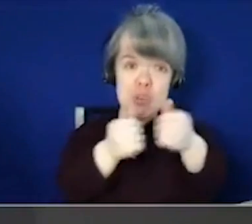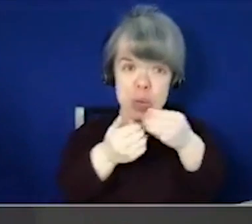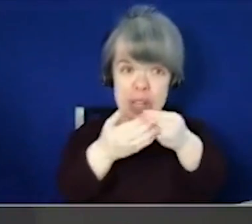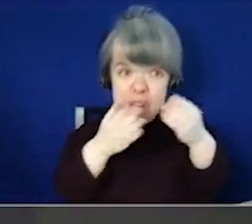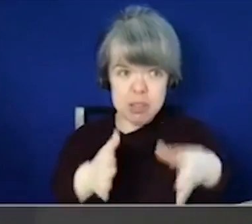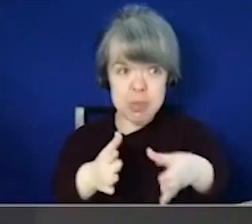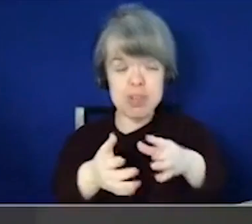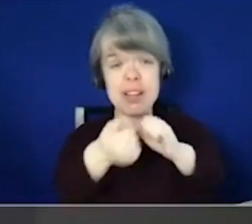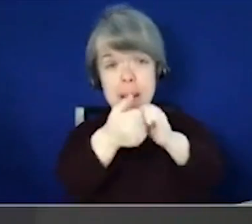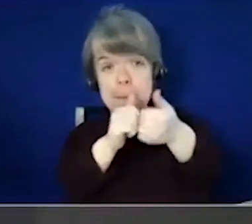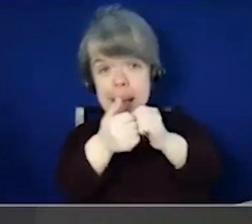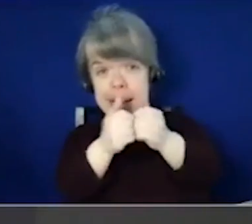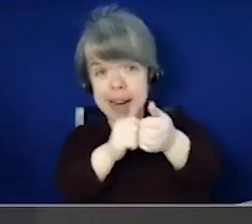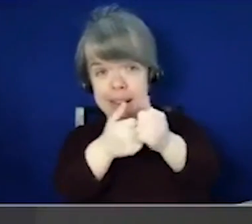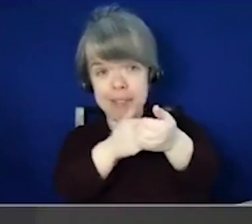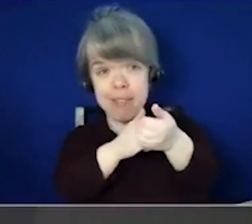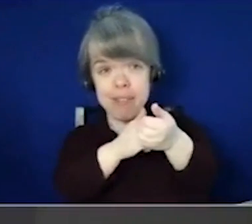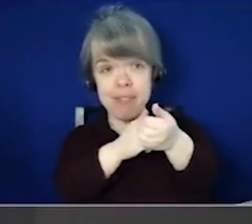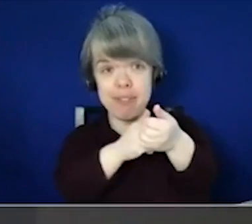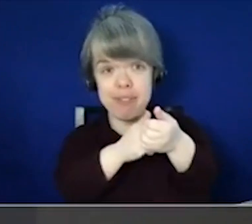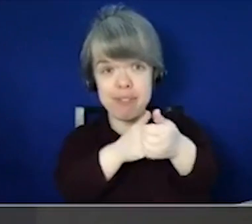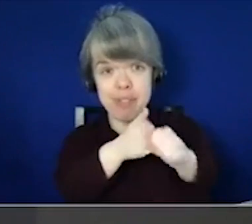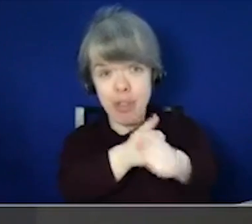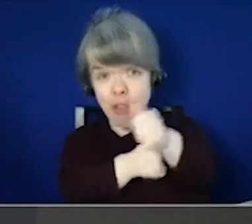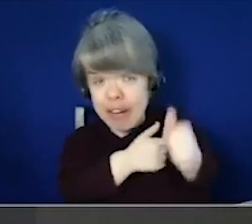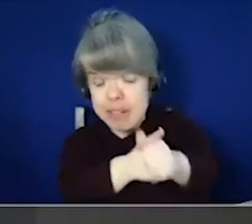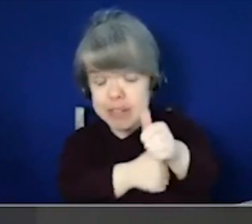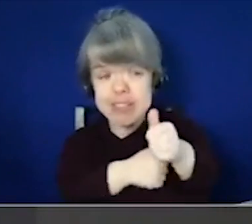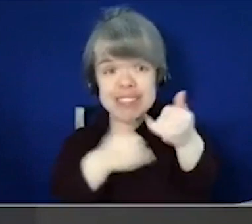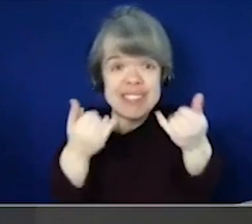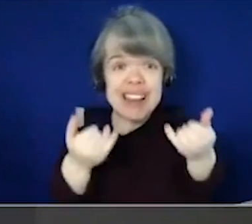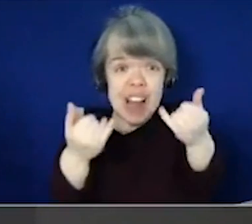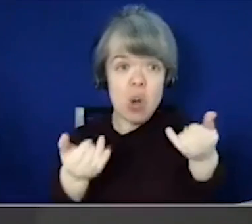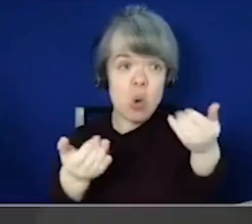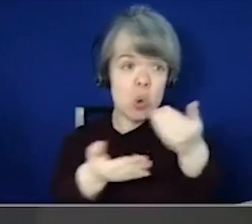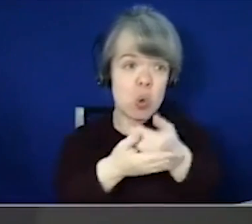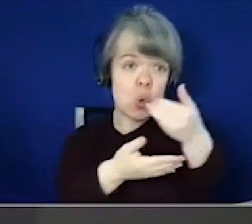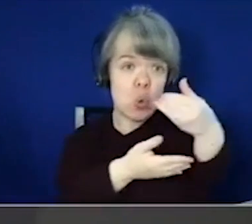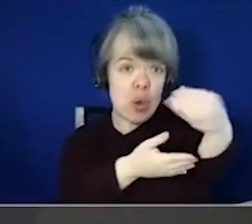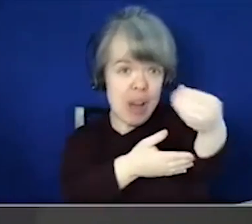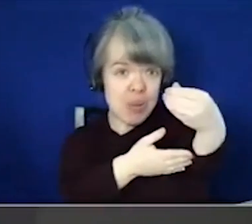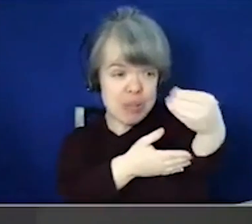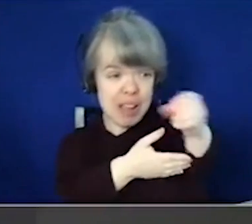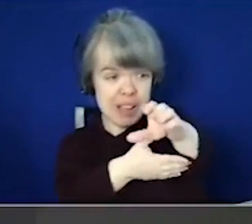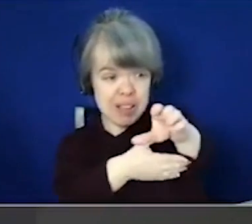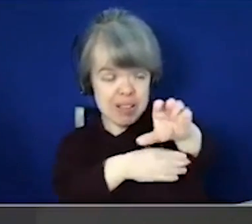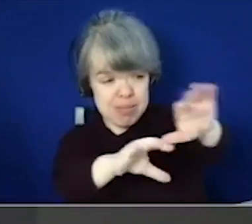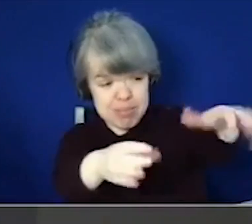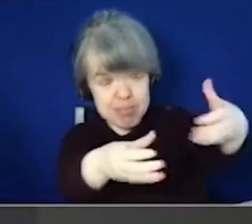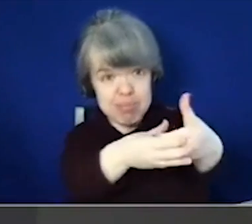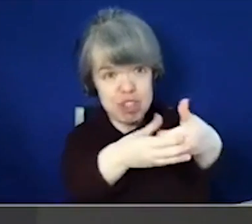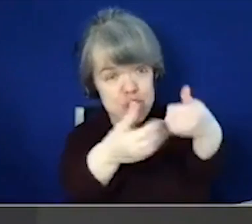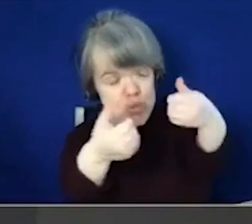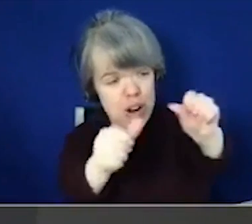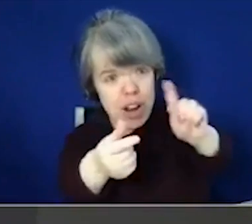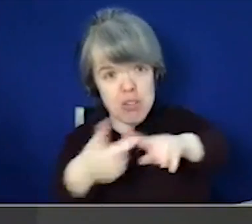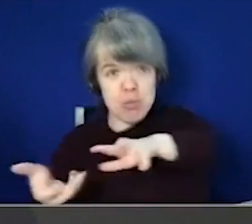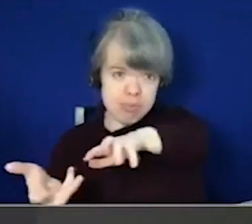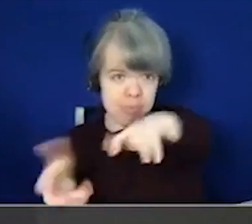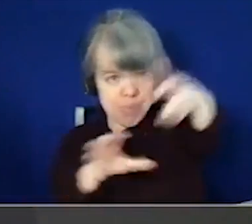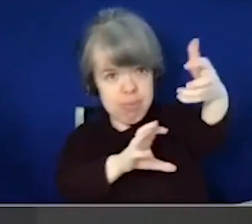Starbucks, 51 years, don't you think we've had other challenges like we have right now? Challenges